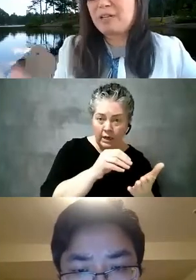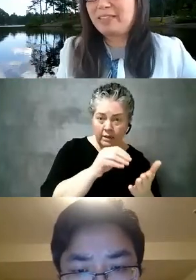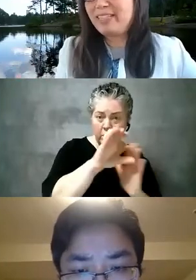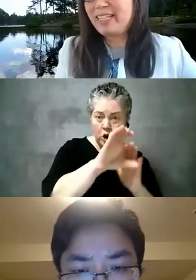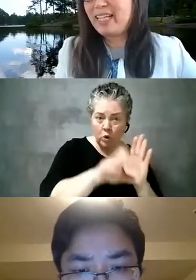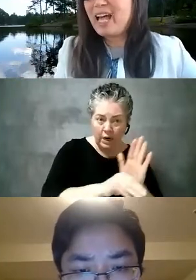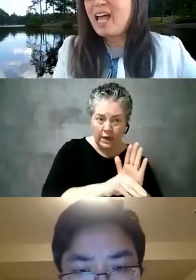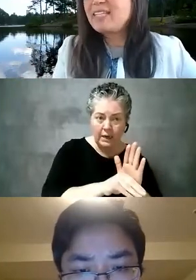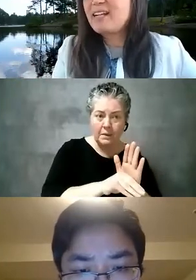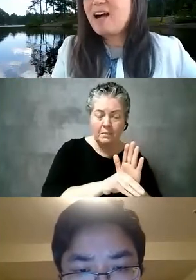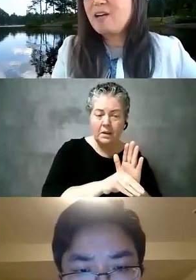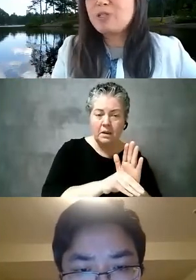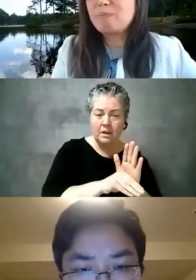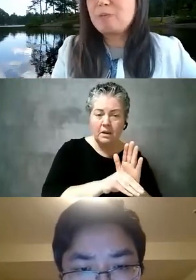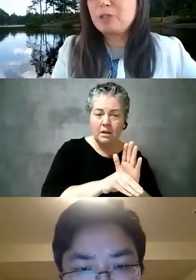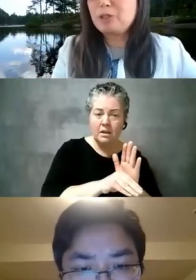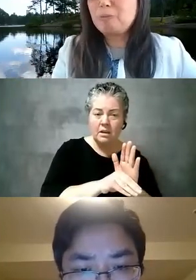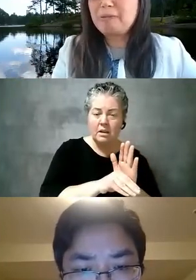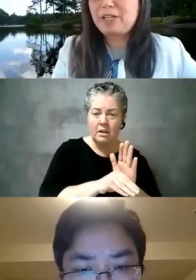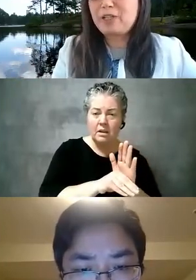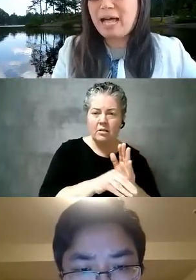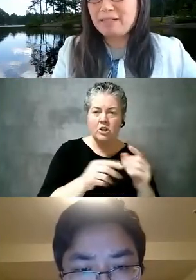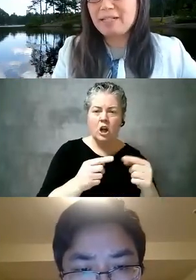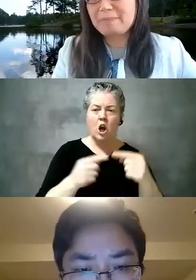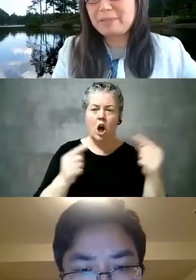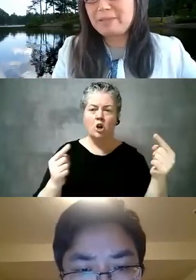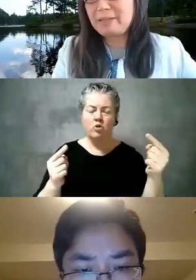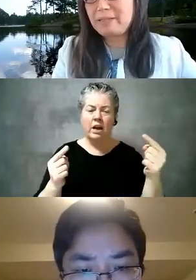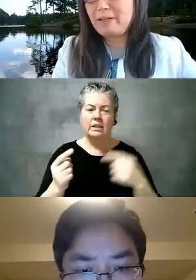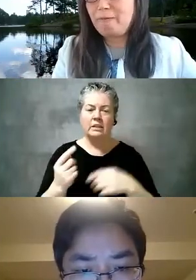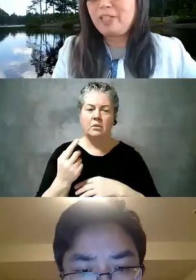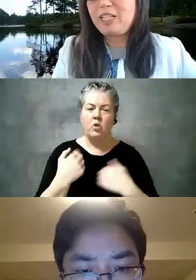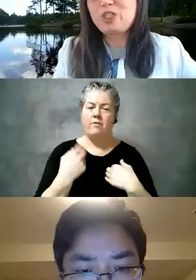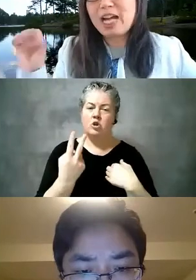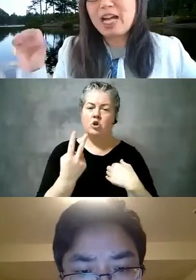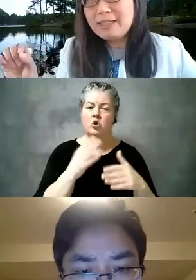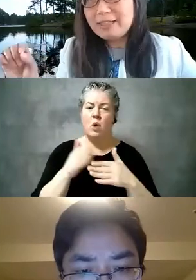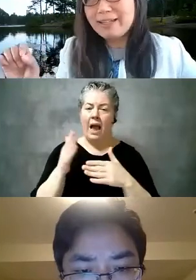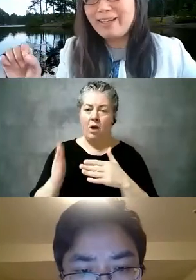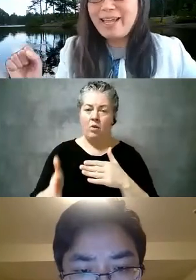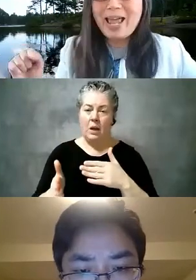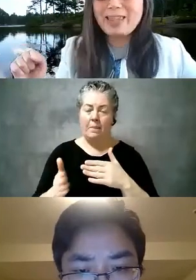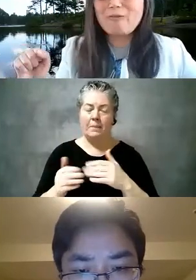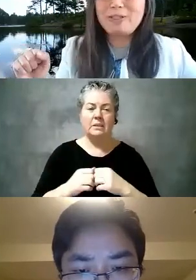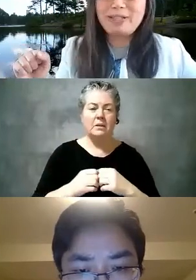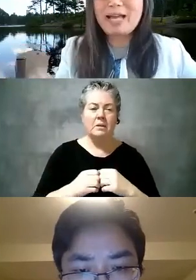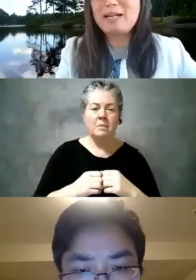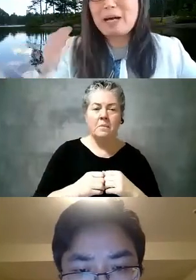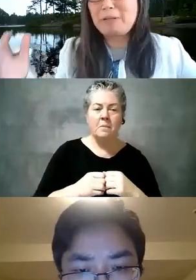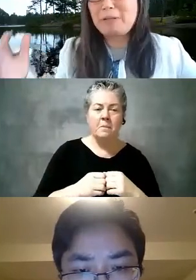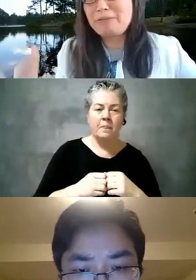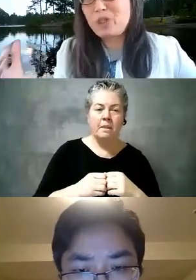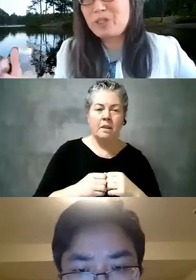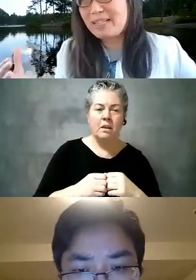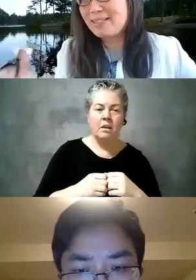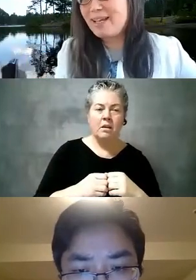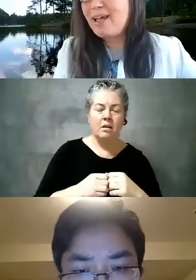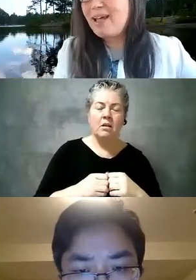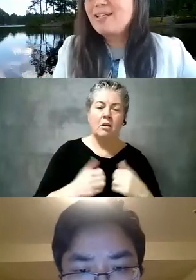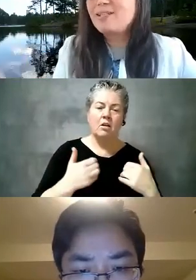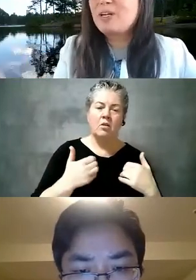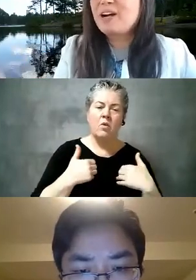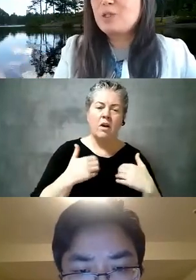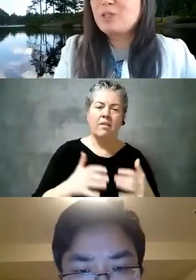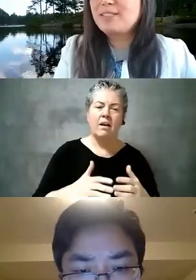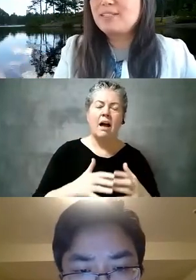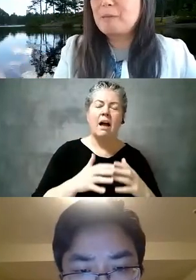curriculum on learning. It's a contrast between two potential outcomes for each child and for the entire population of students.